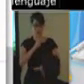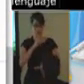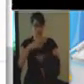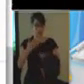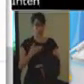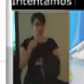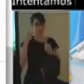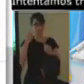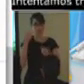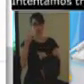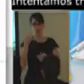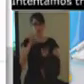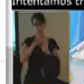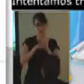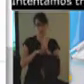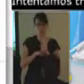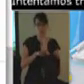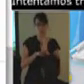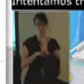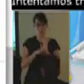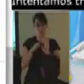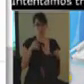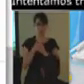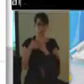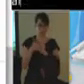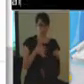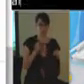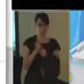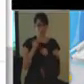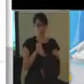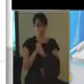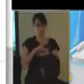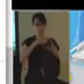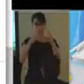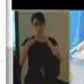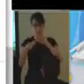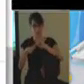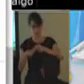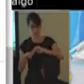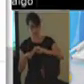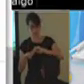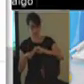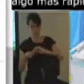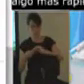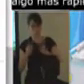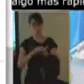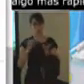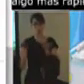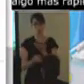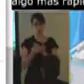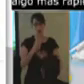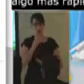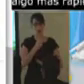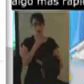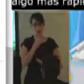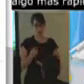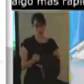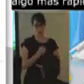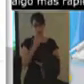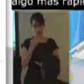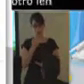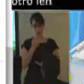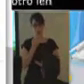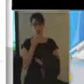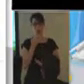tried to modify these instructions into something easier to understand. We tried to use a different